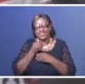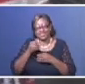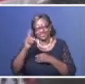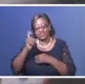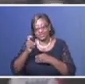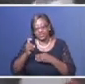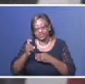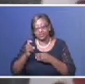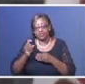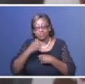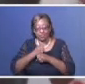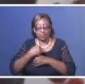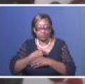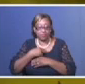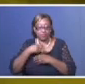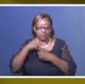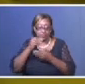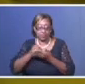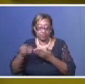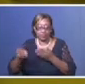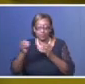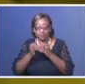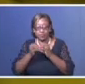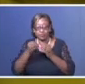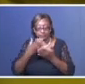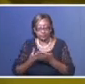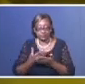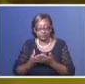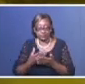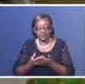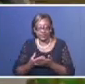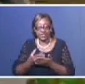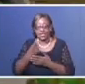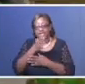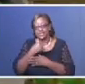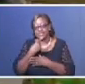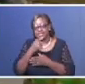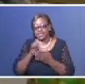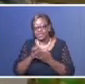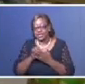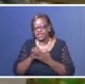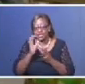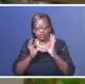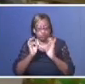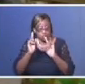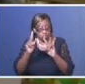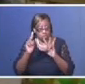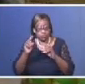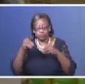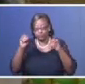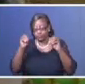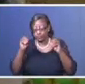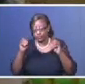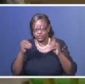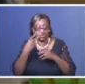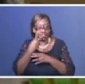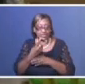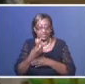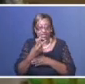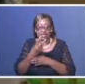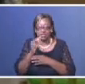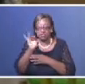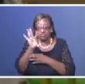prices. The trickle-down effect hitting many cash-strapped consumers where it hurts. If you go in the food store, things are now increased